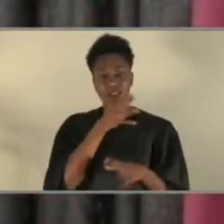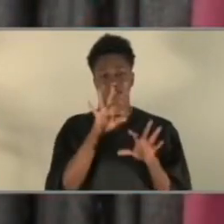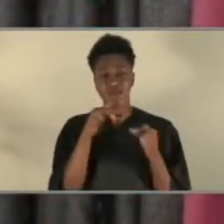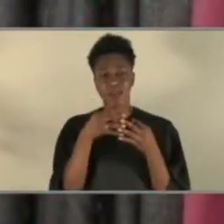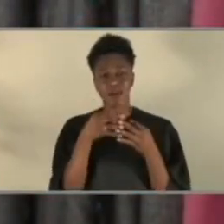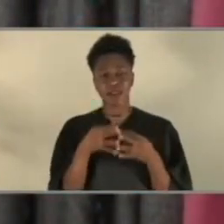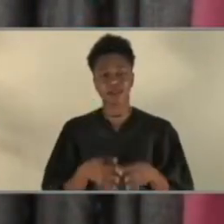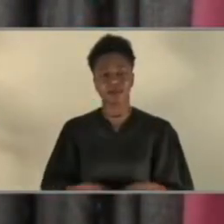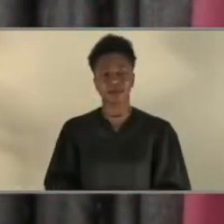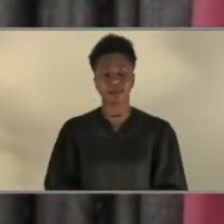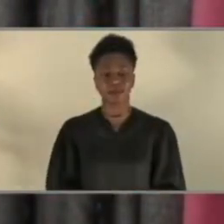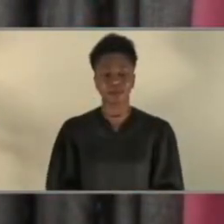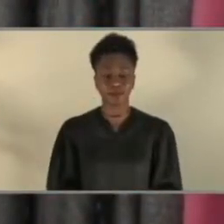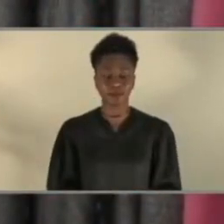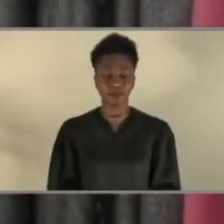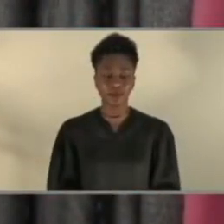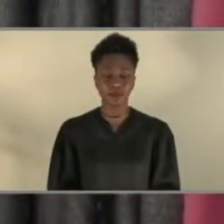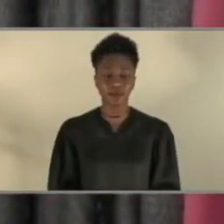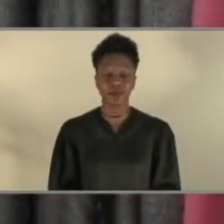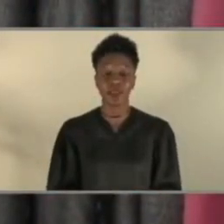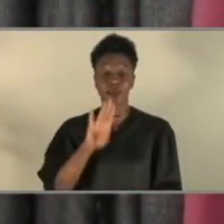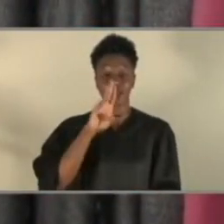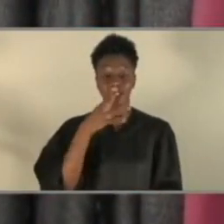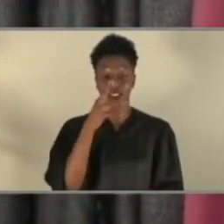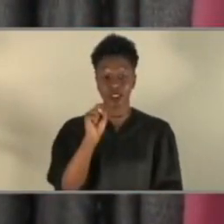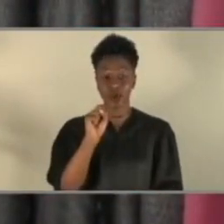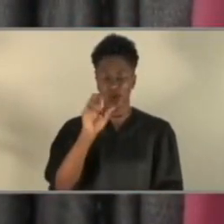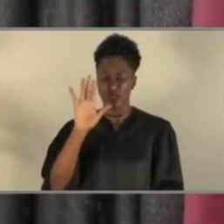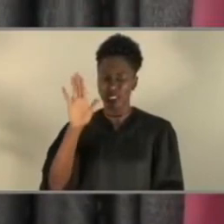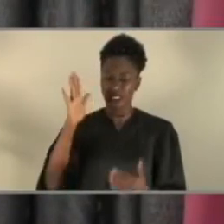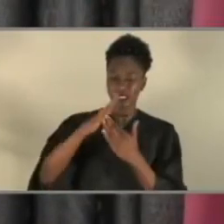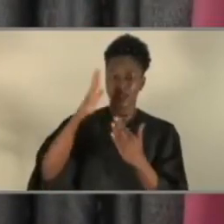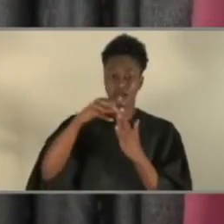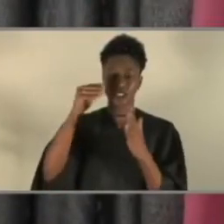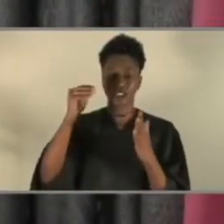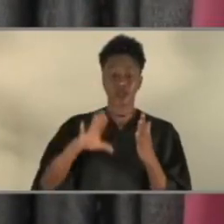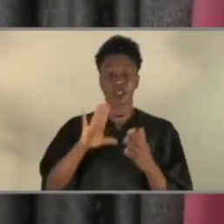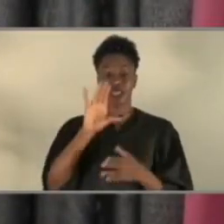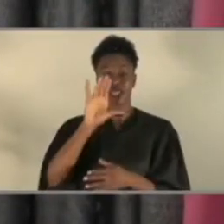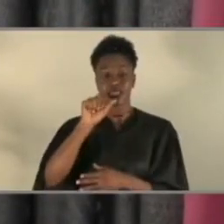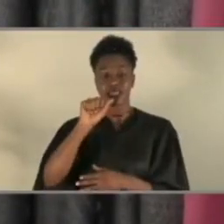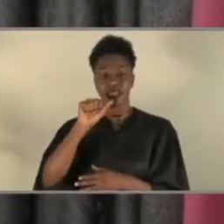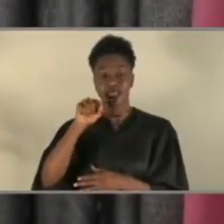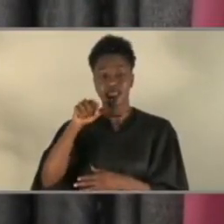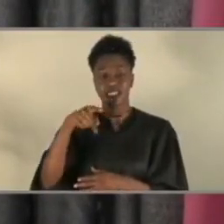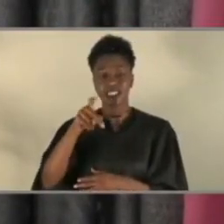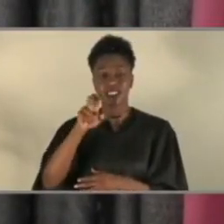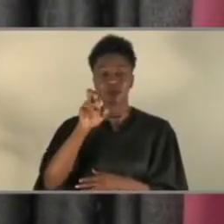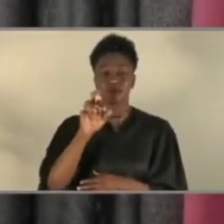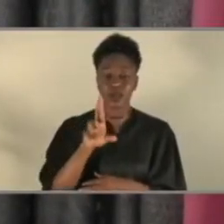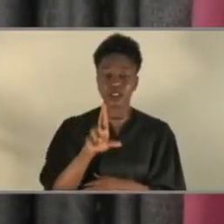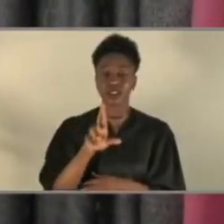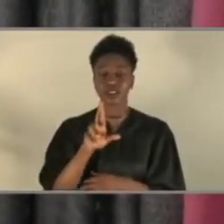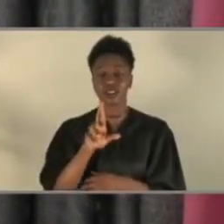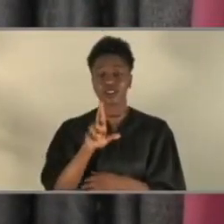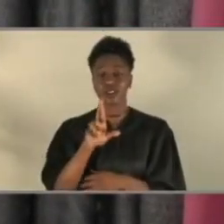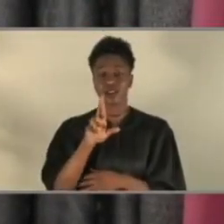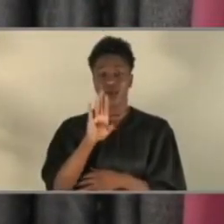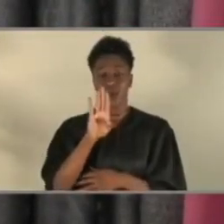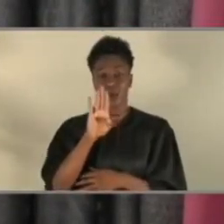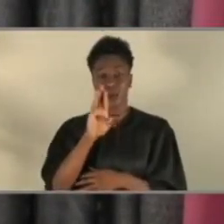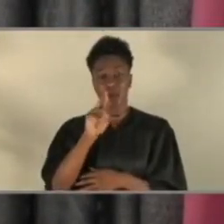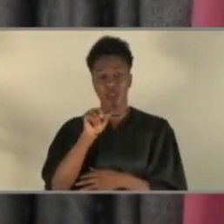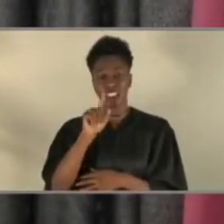Beach High School 2020 valedictorian is Casper Burnett. Casper is the son of Rachel and